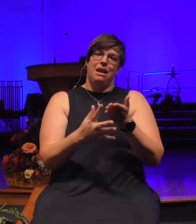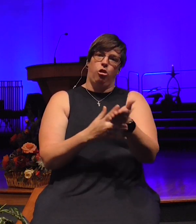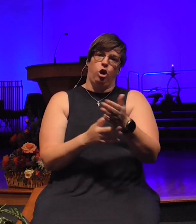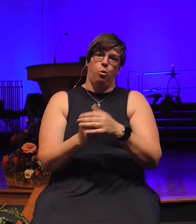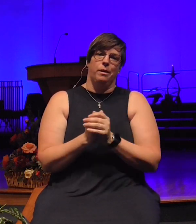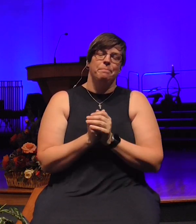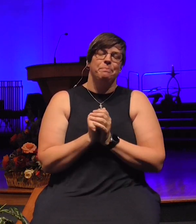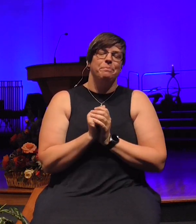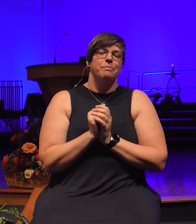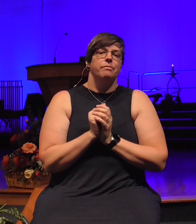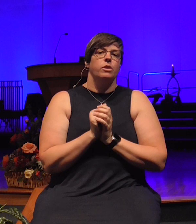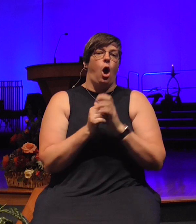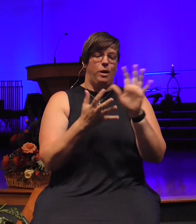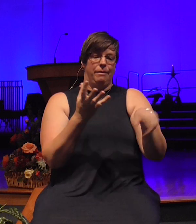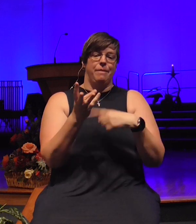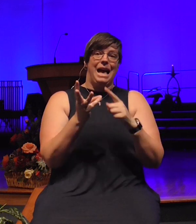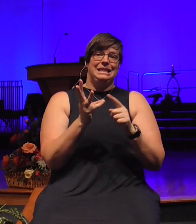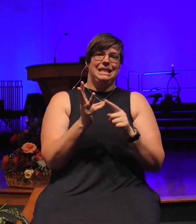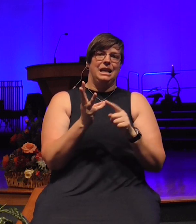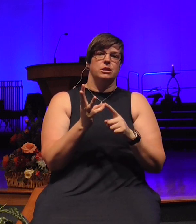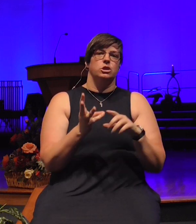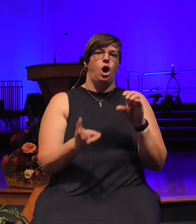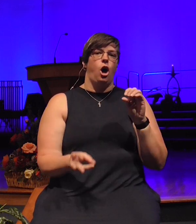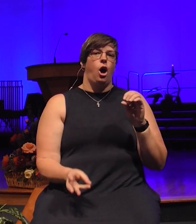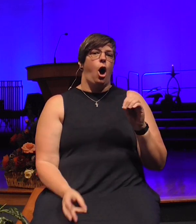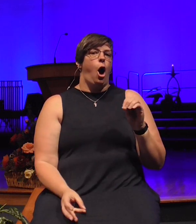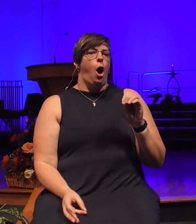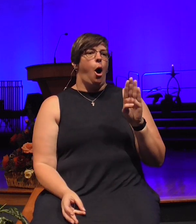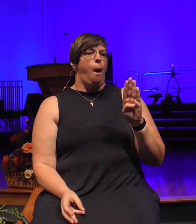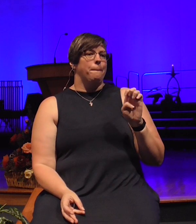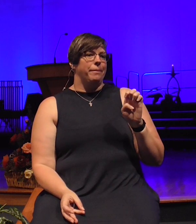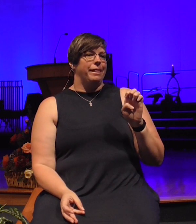Commandment 6. Obli-di,